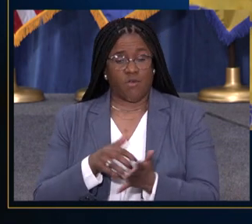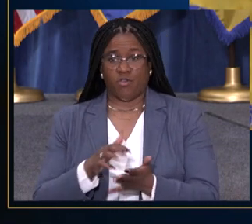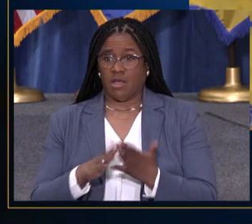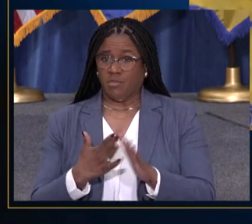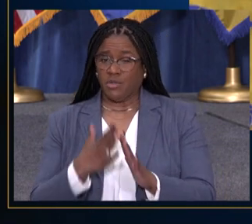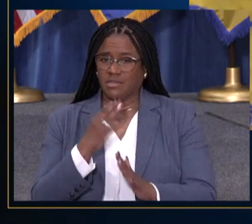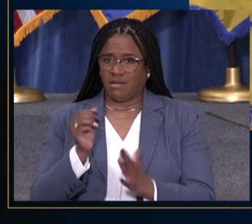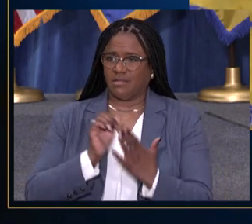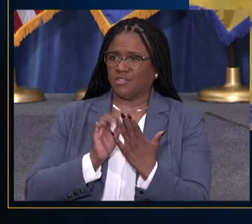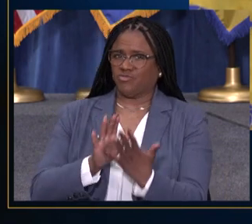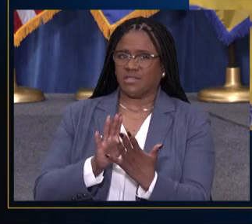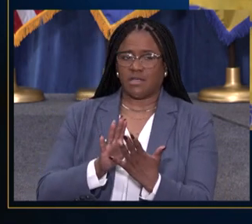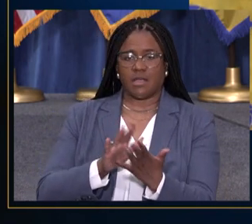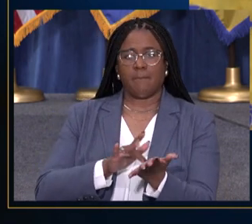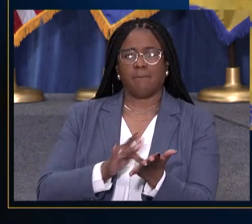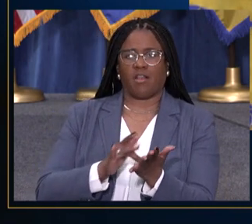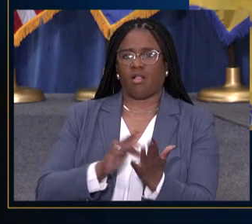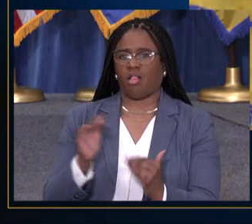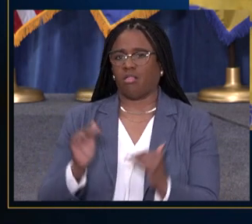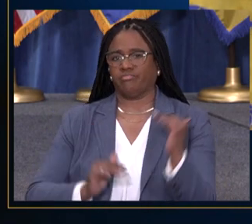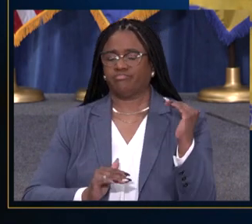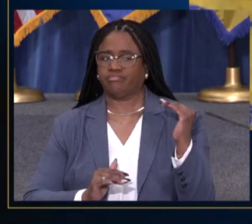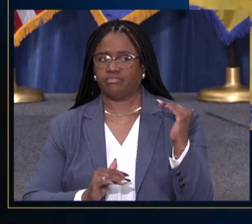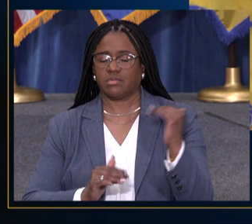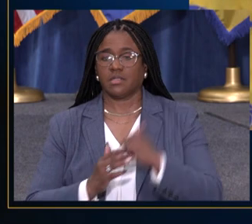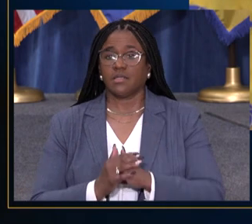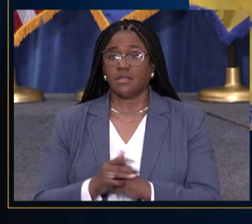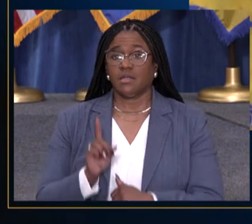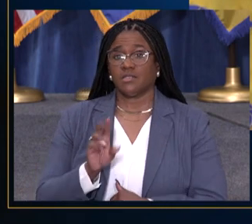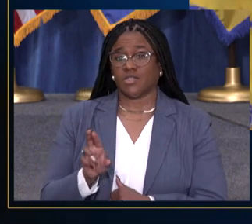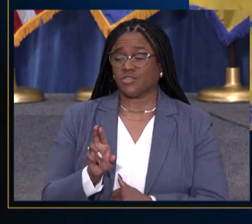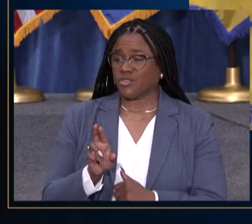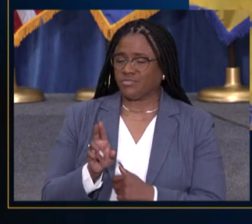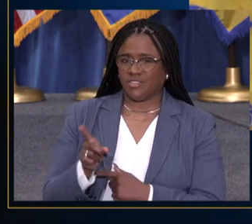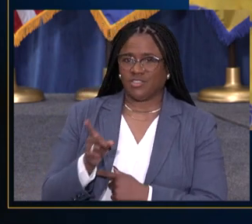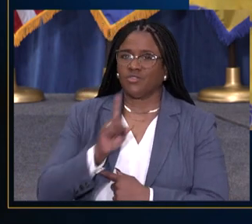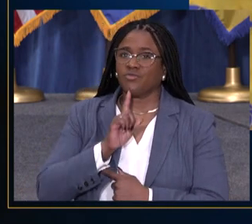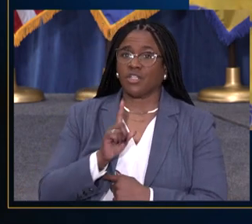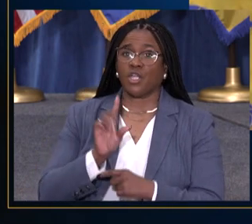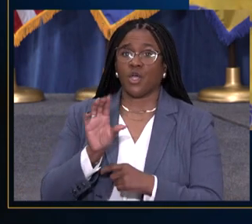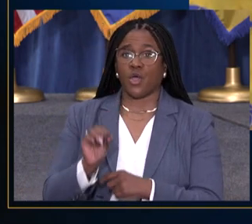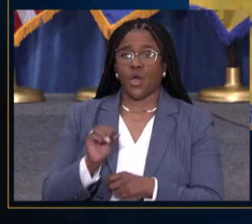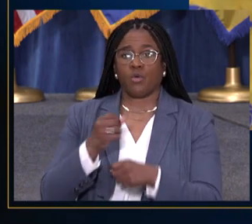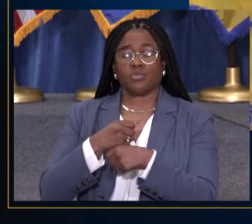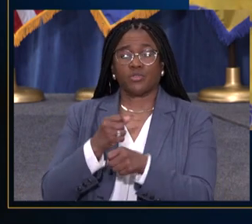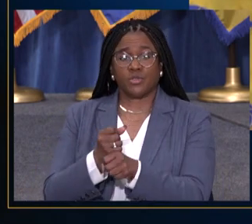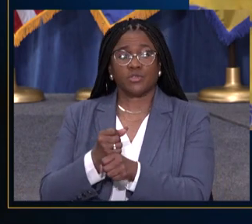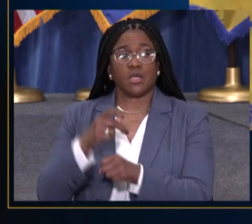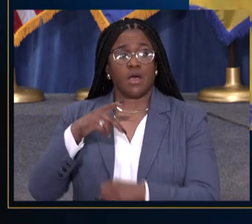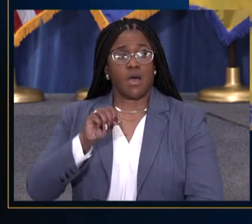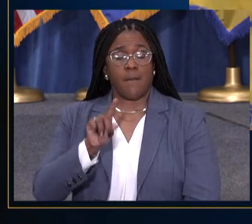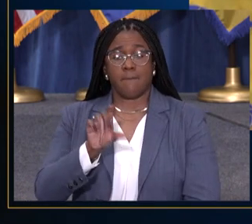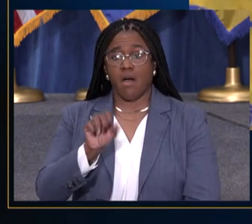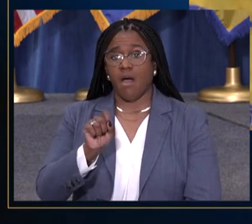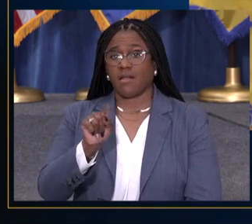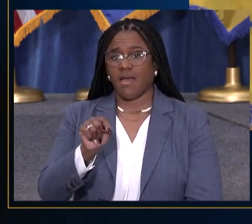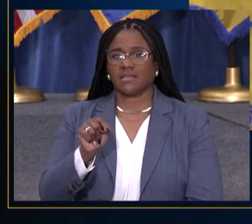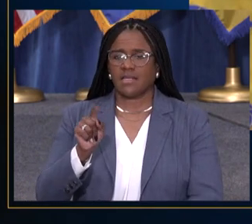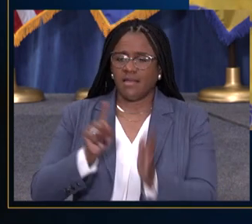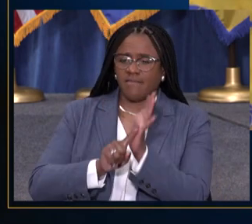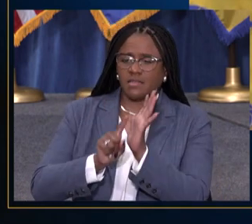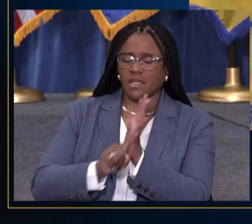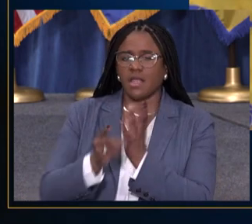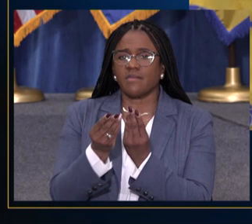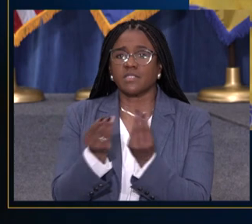and addressing medical disparities. Dr. Burvell co-produced a nationally acclaimed podcast series investigating solutions to the